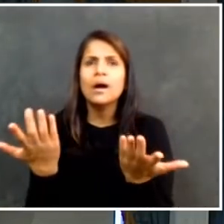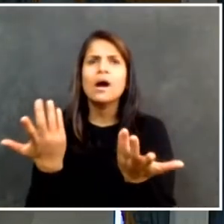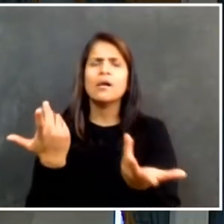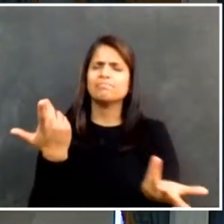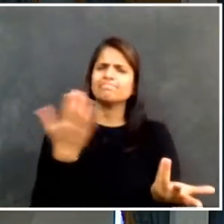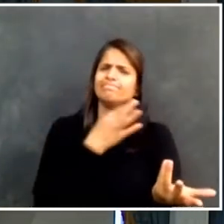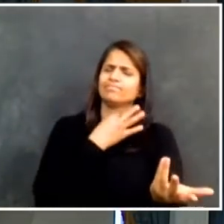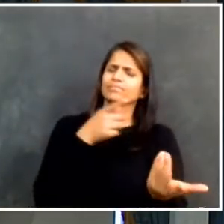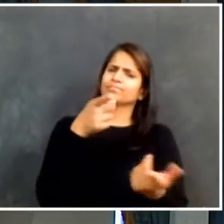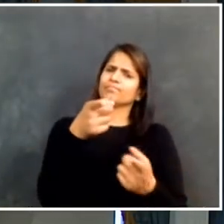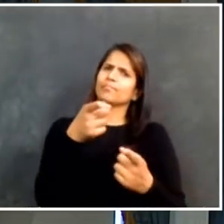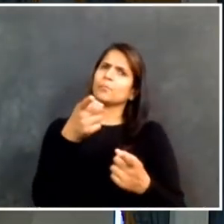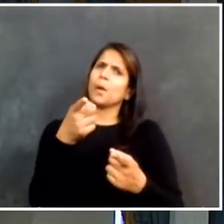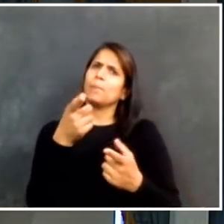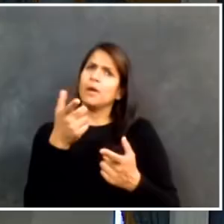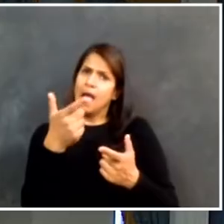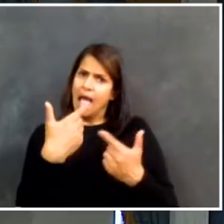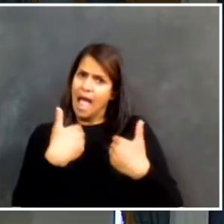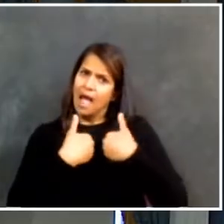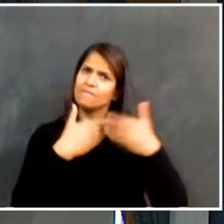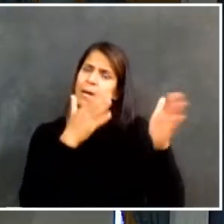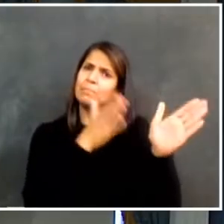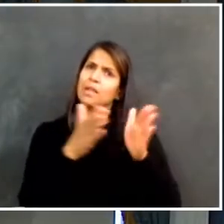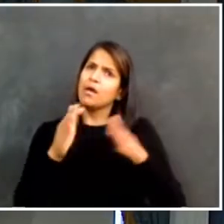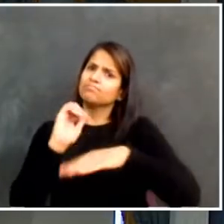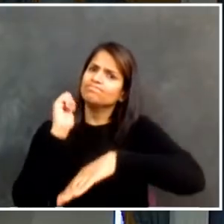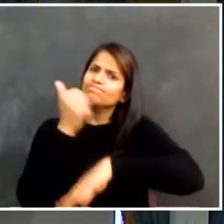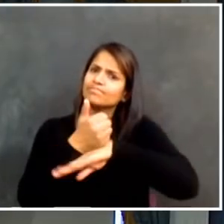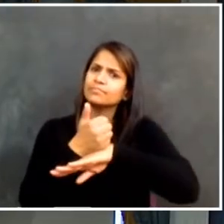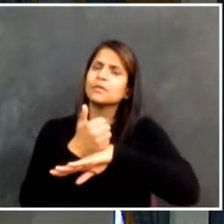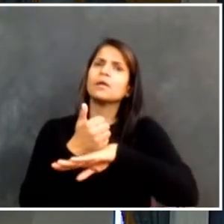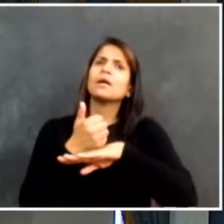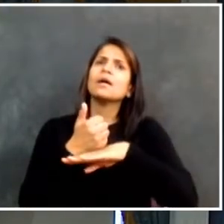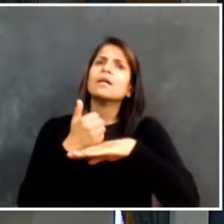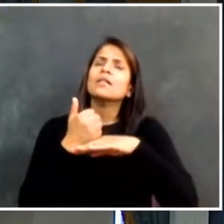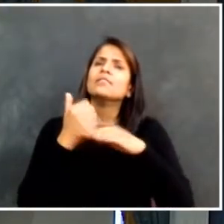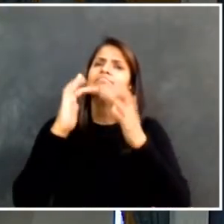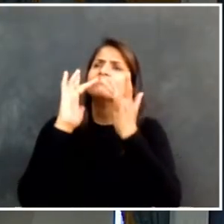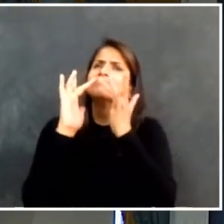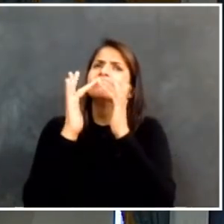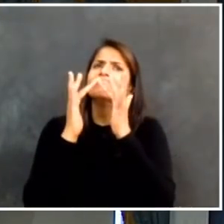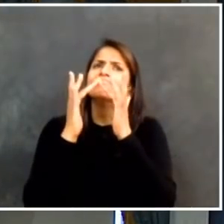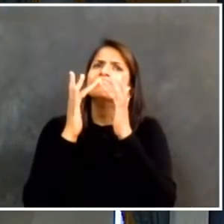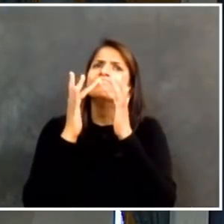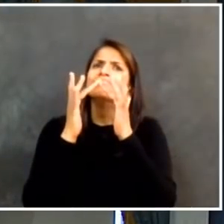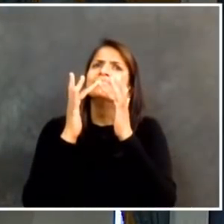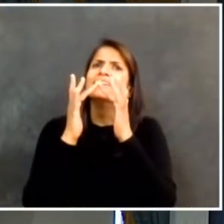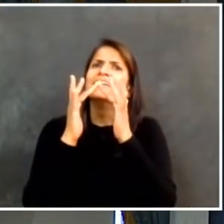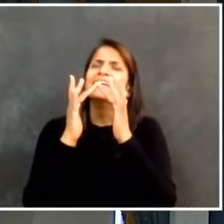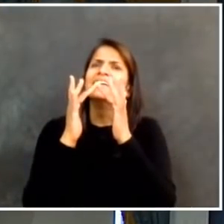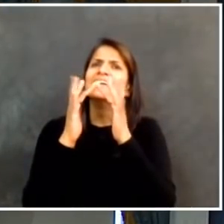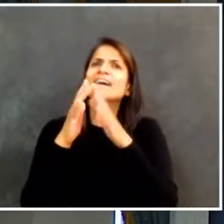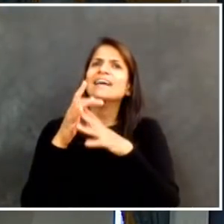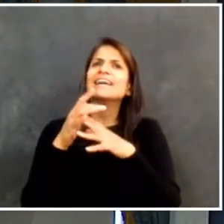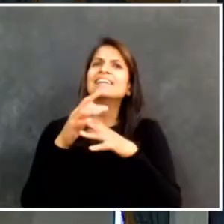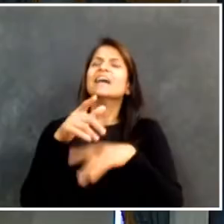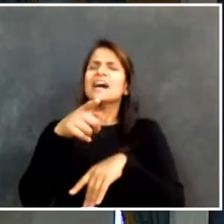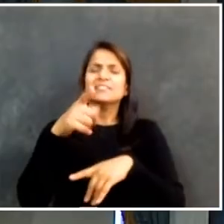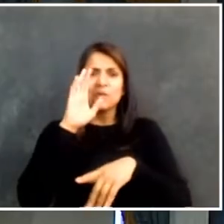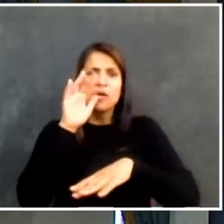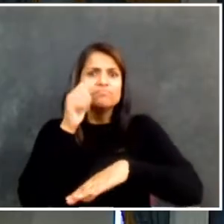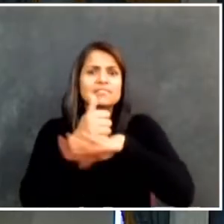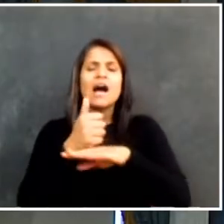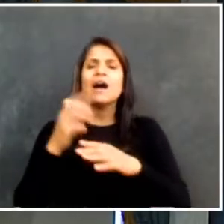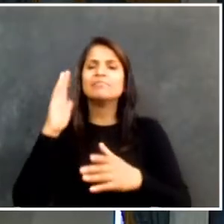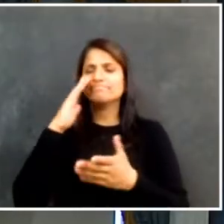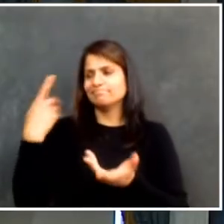Is that something that you might consider? I know that, you'd have to create some sort of system for that, but it might increase